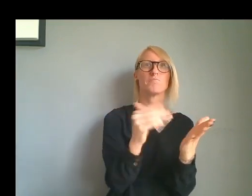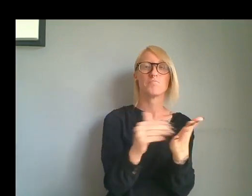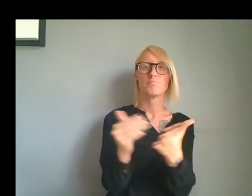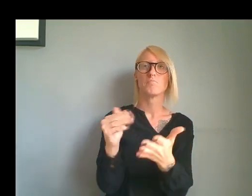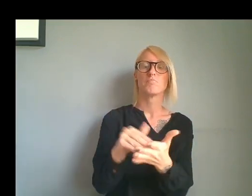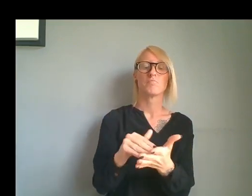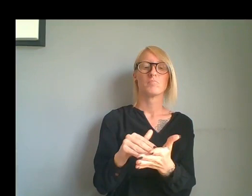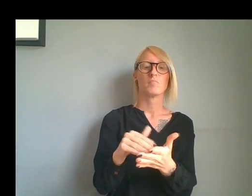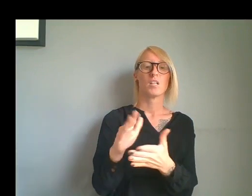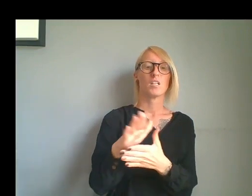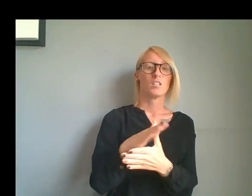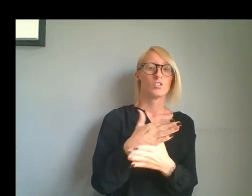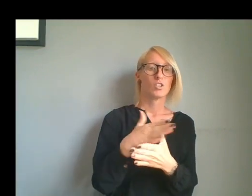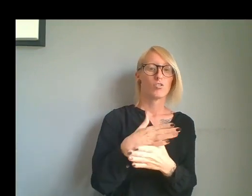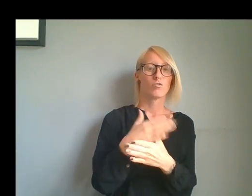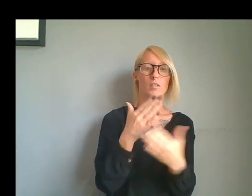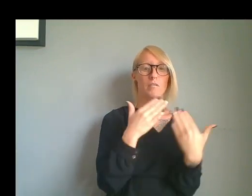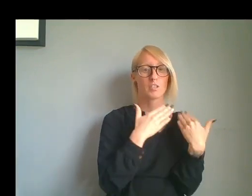Sharing responsibility.